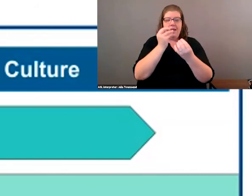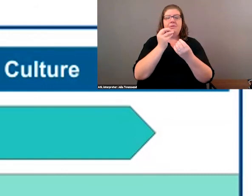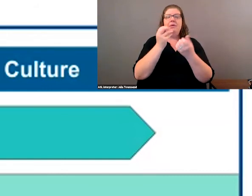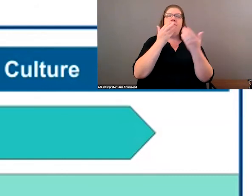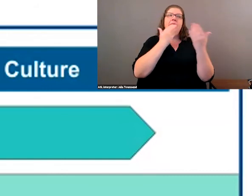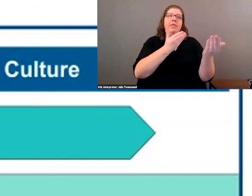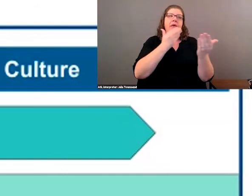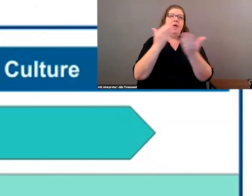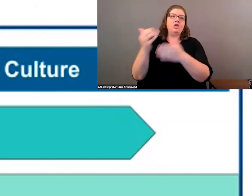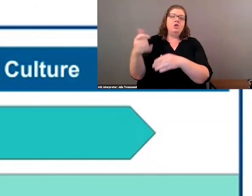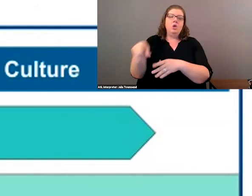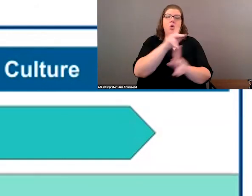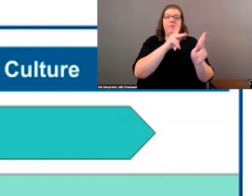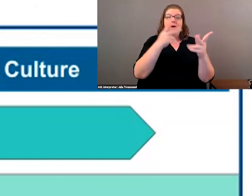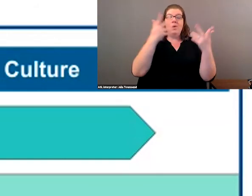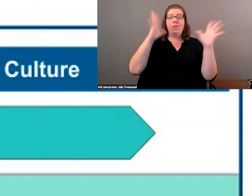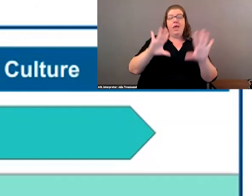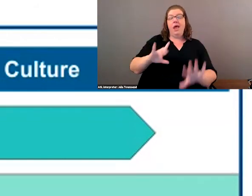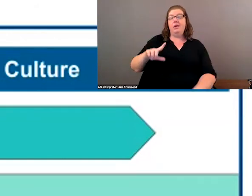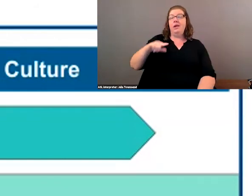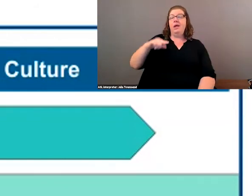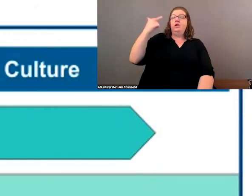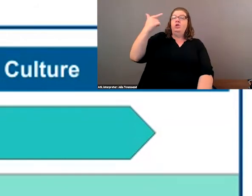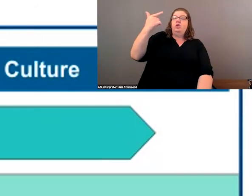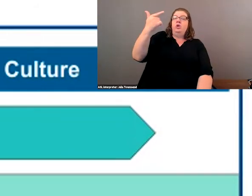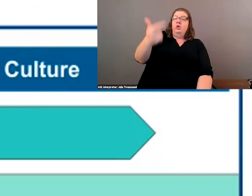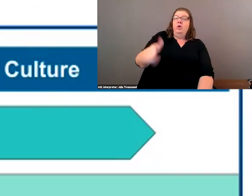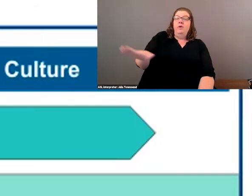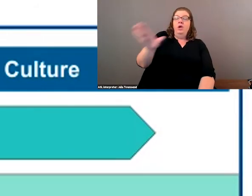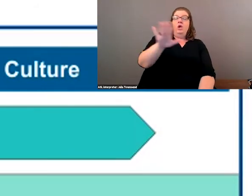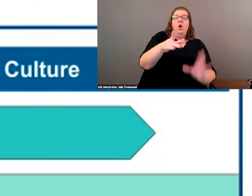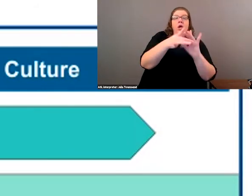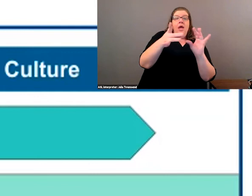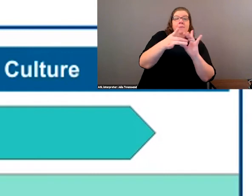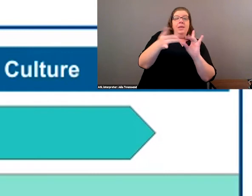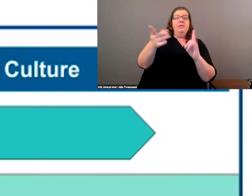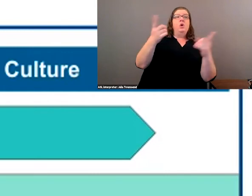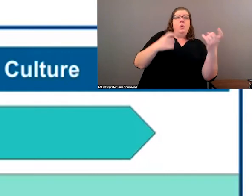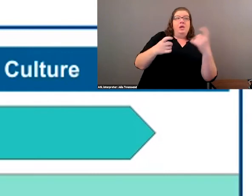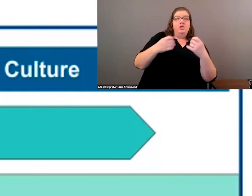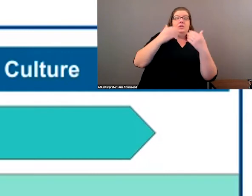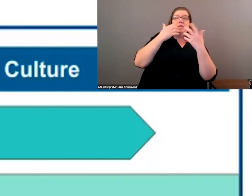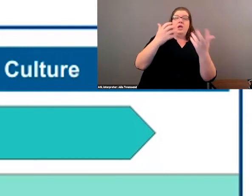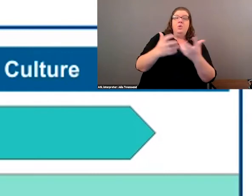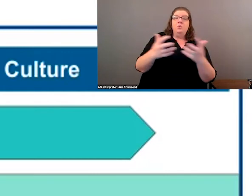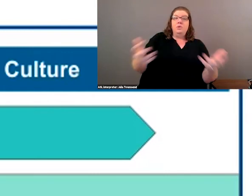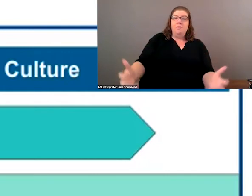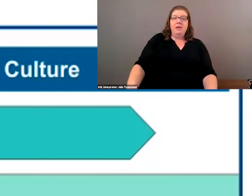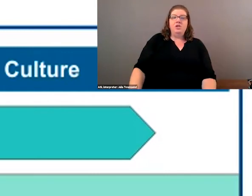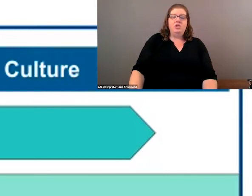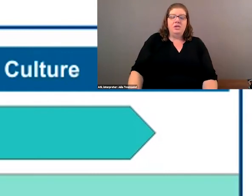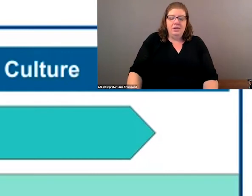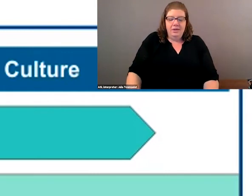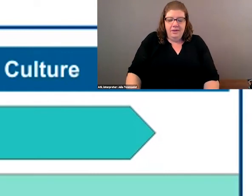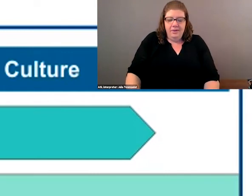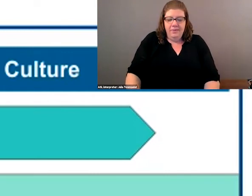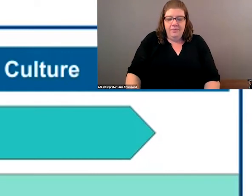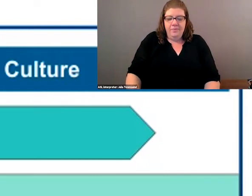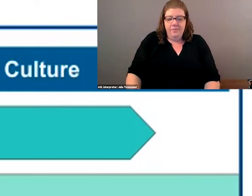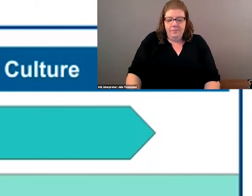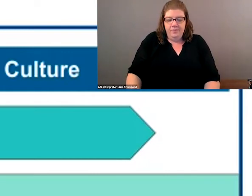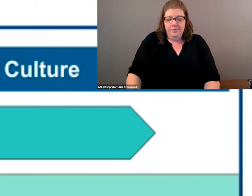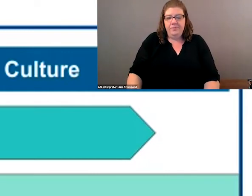those folks. And with that, I turn it to you for your comments or questions. Thank you so much. Thank you very much.